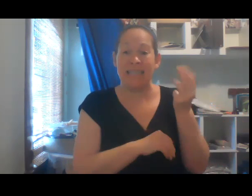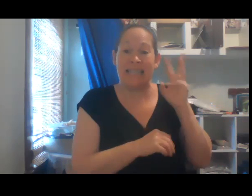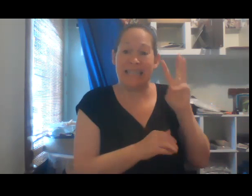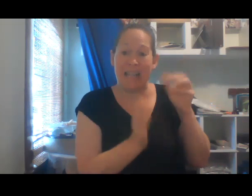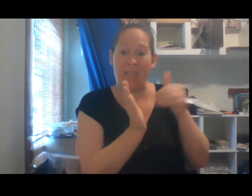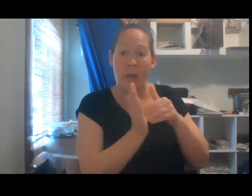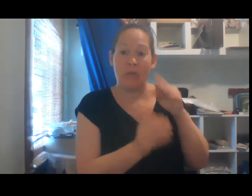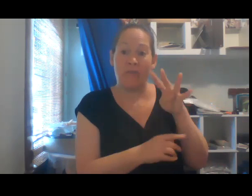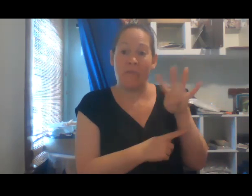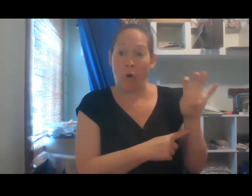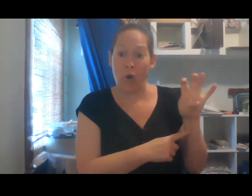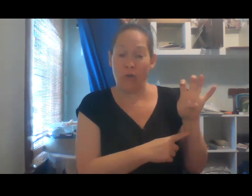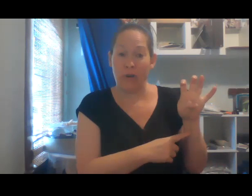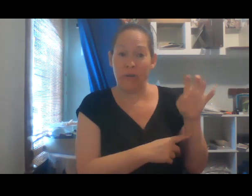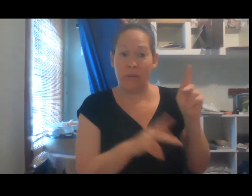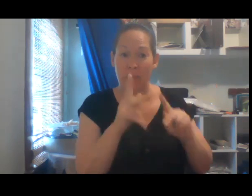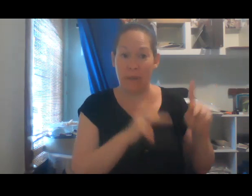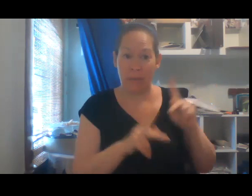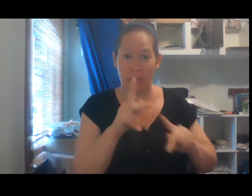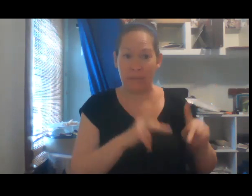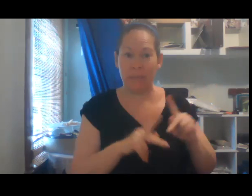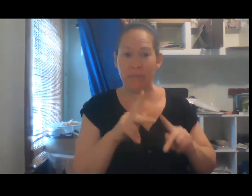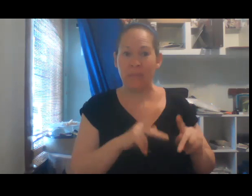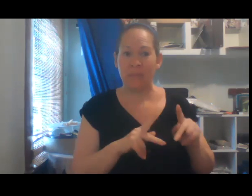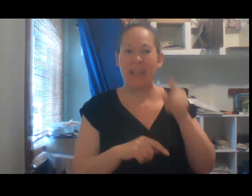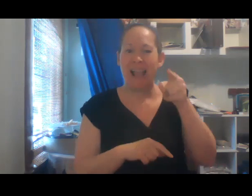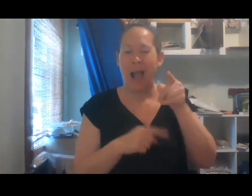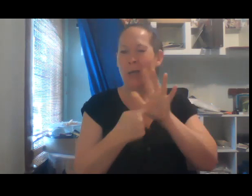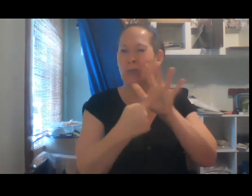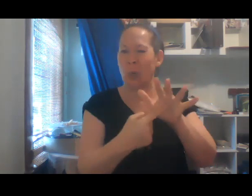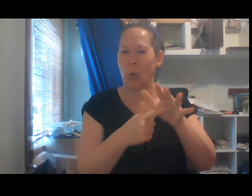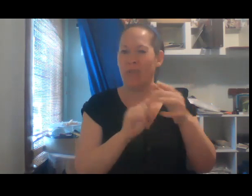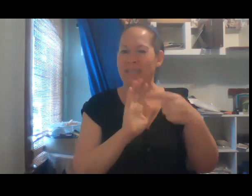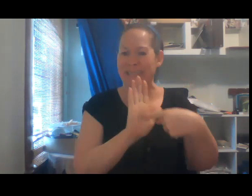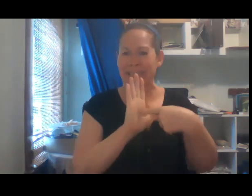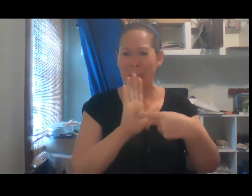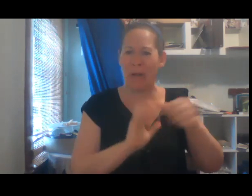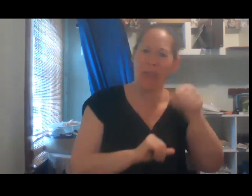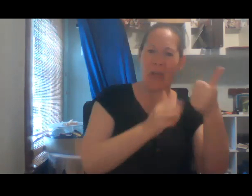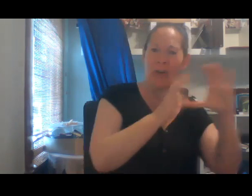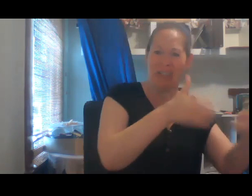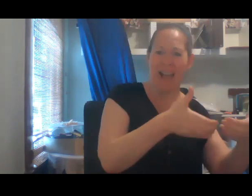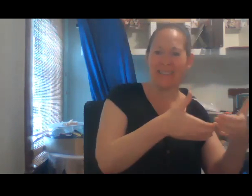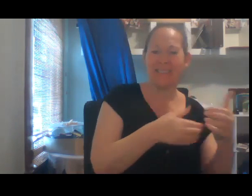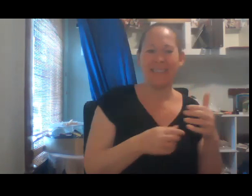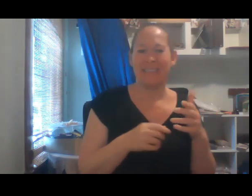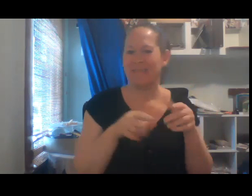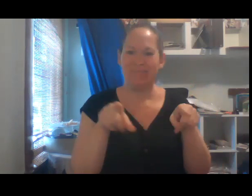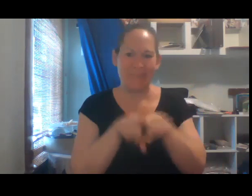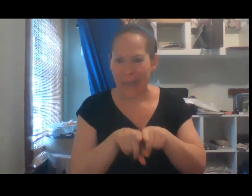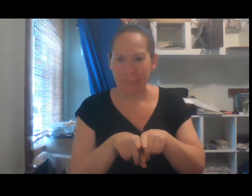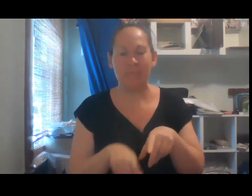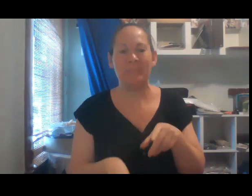16,400 people. Now, you might have seen me, I did this in the other class using the base 2